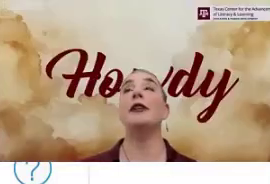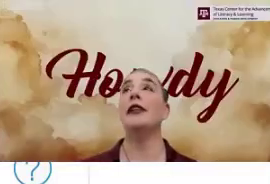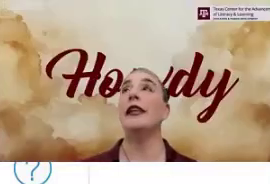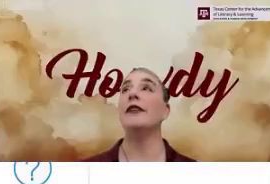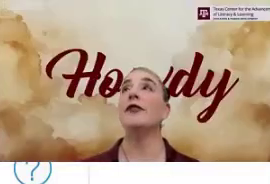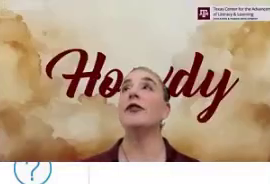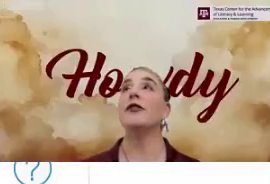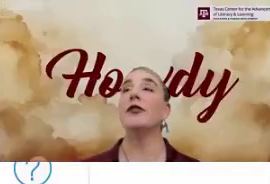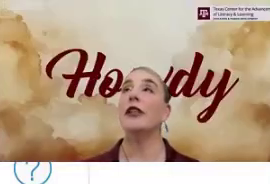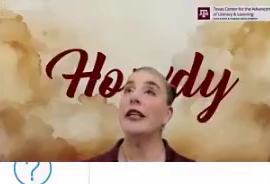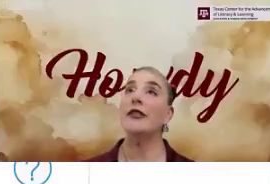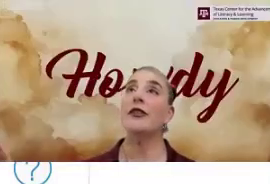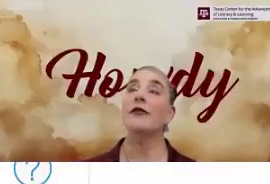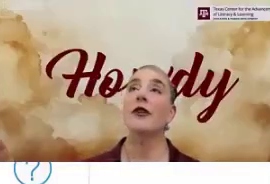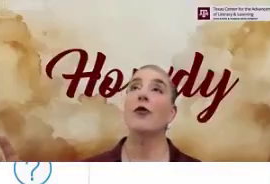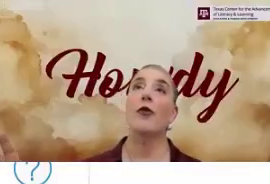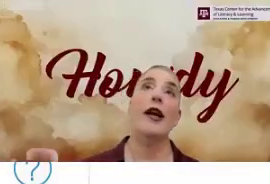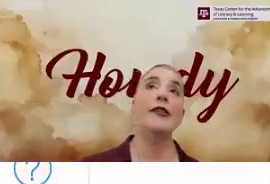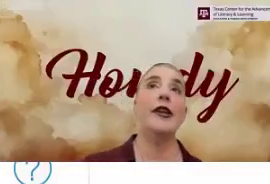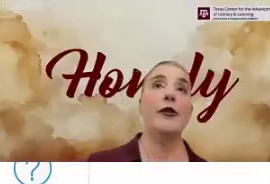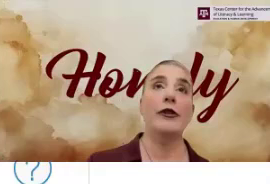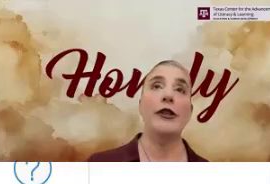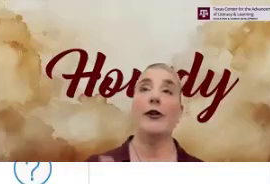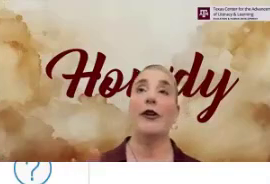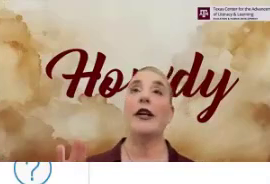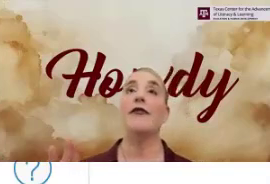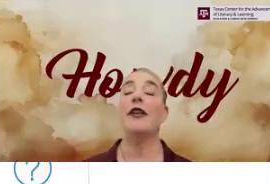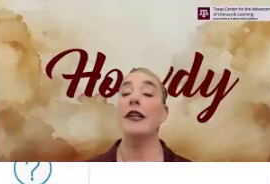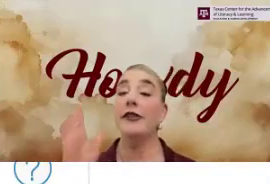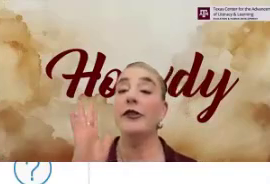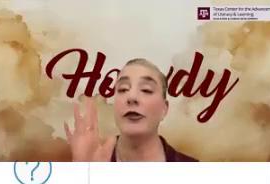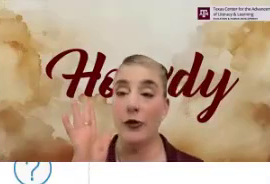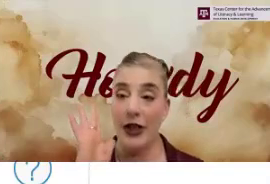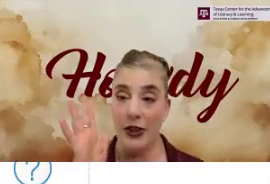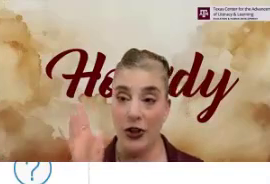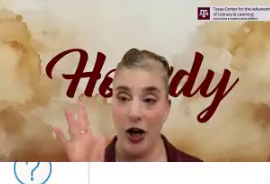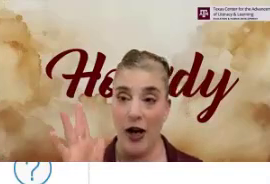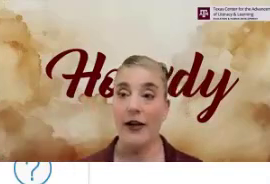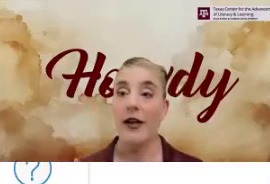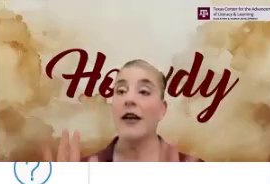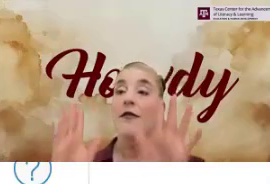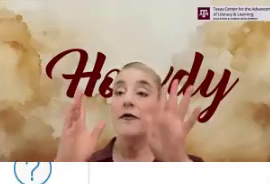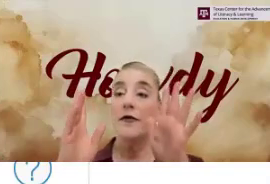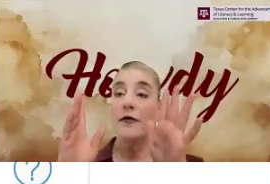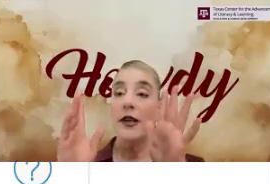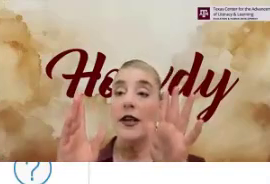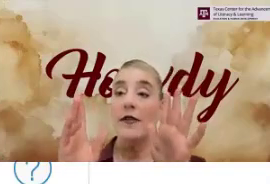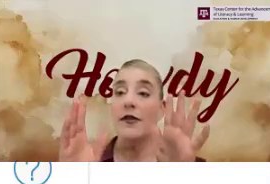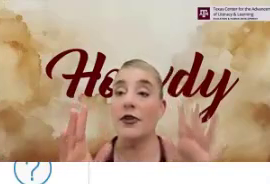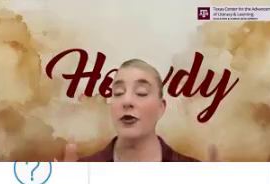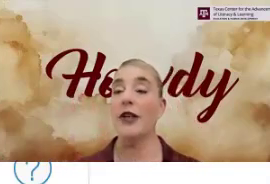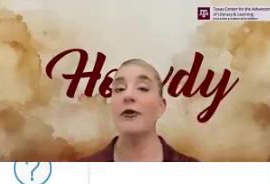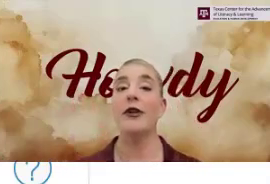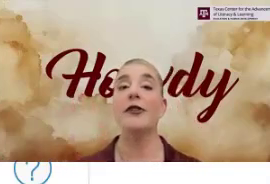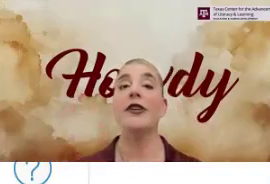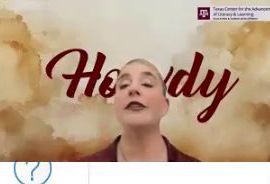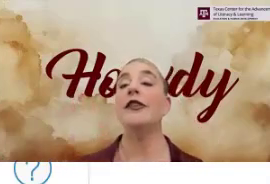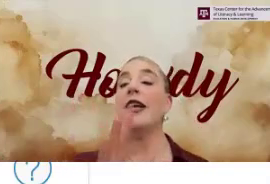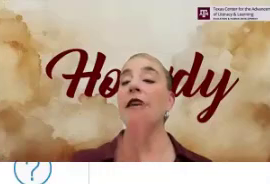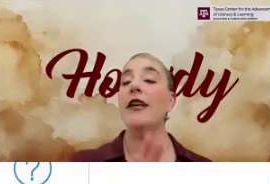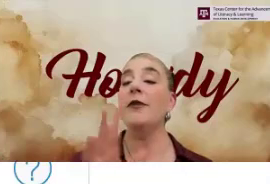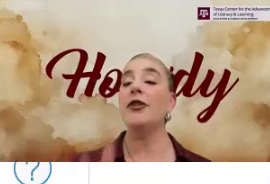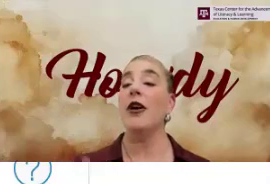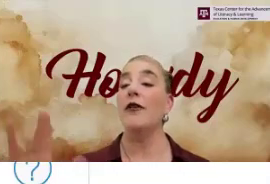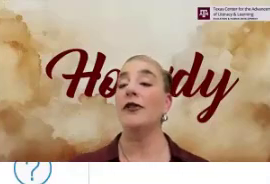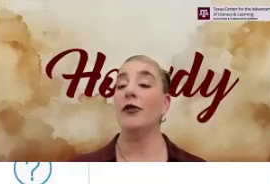going to completely delete what I said earlier. If it is a screenshot, the screen reader is